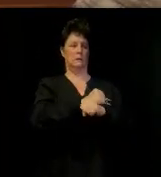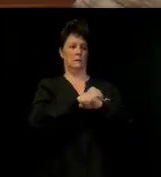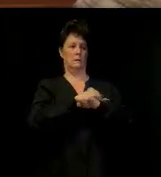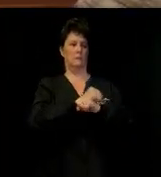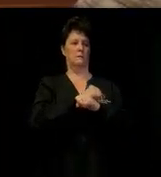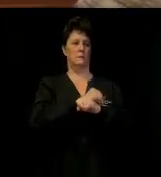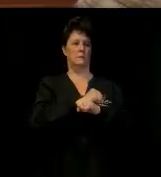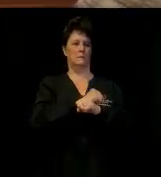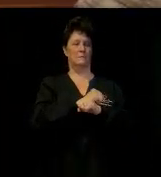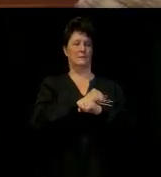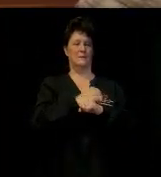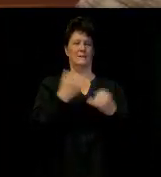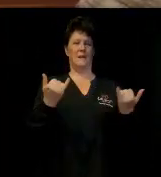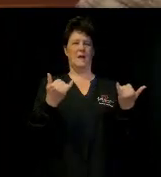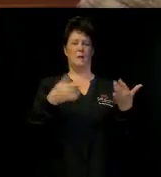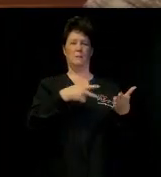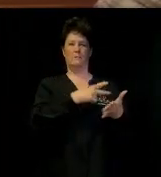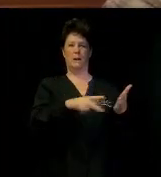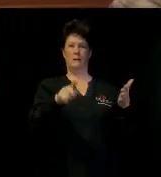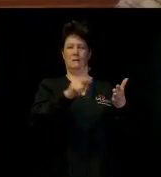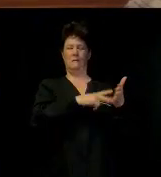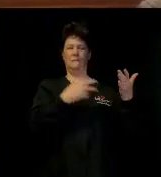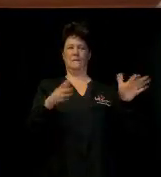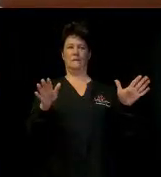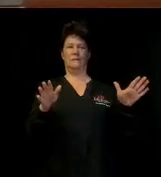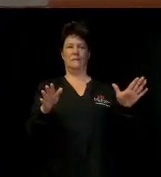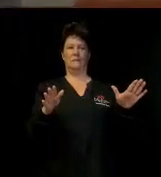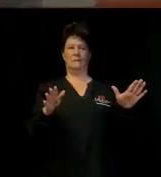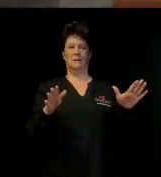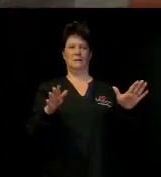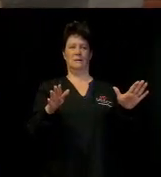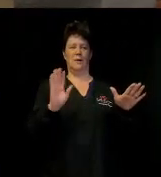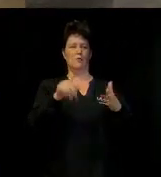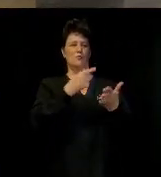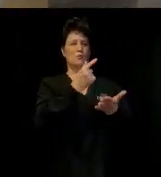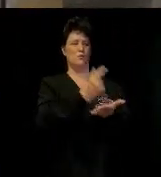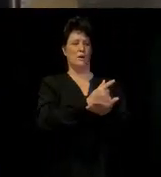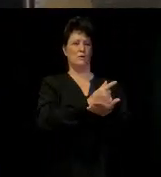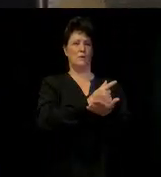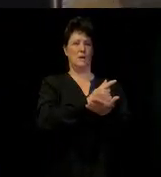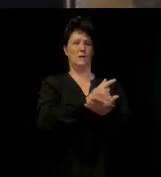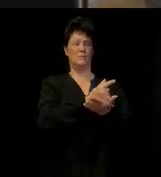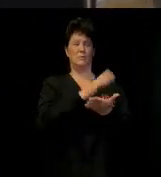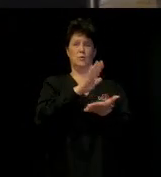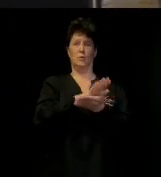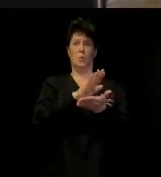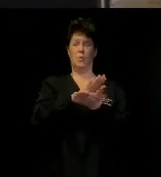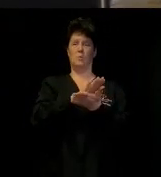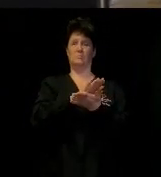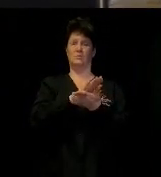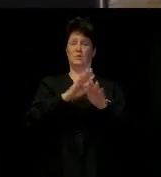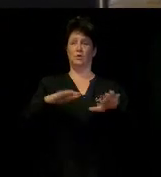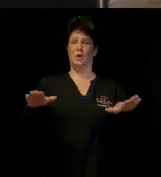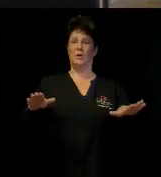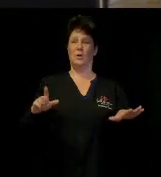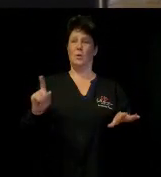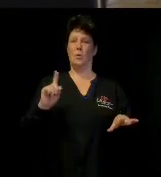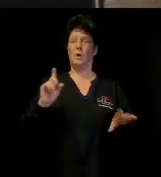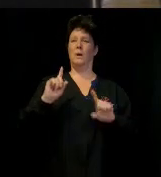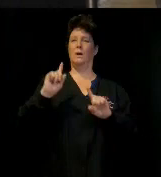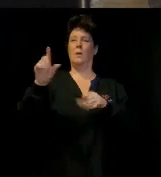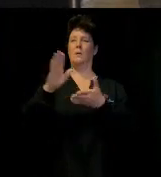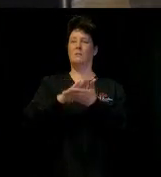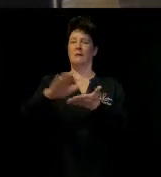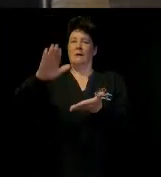about where your kids are going to go when they graduate, or how's it going to be about being a new mother and father and raising children, or, man, you have to raise your grandkids